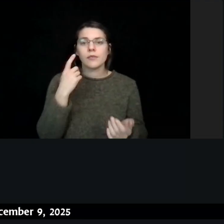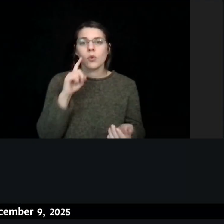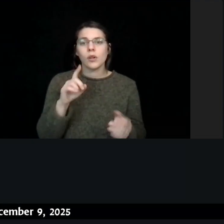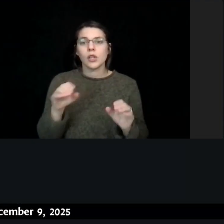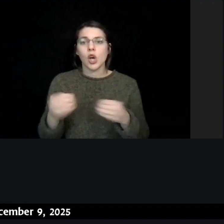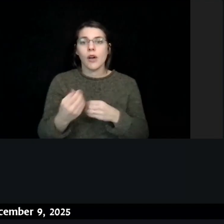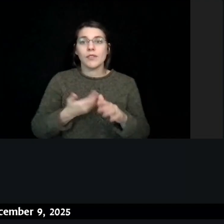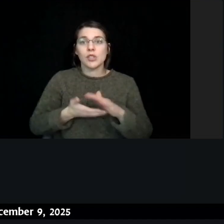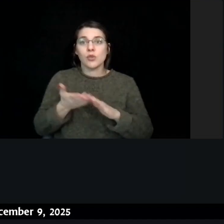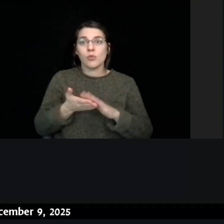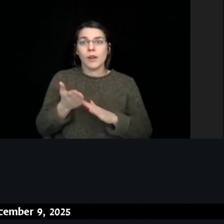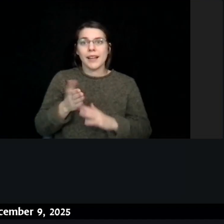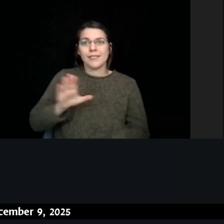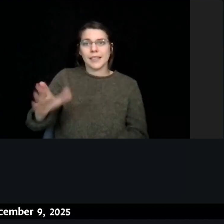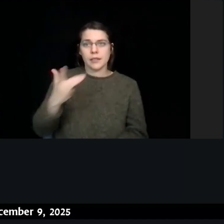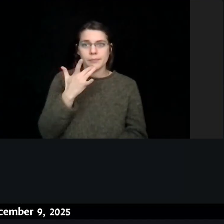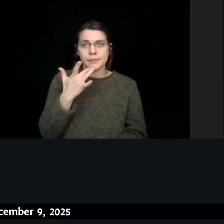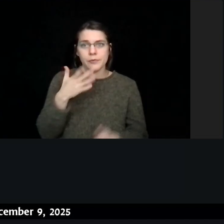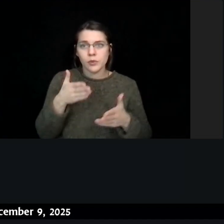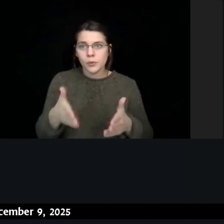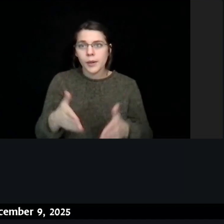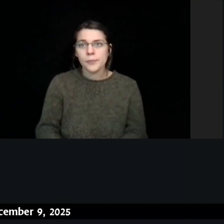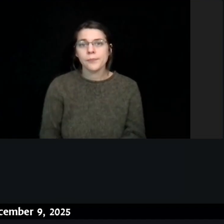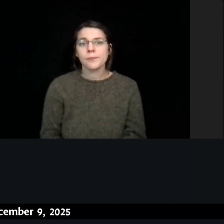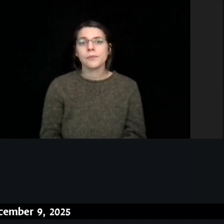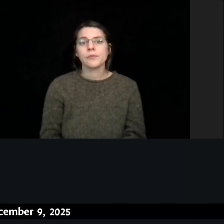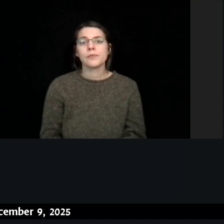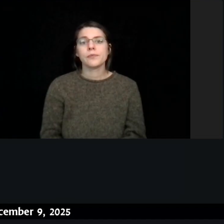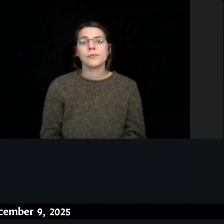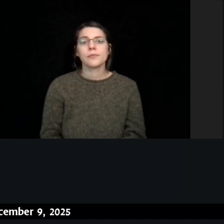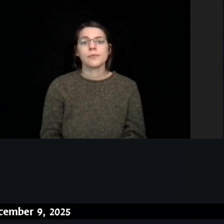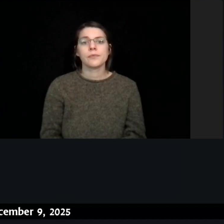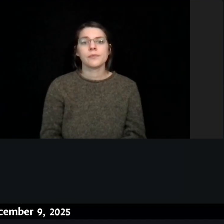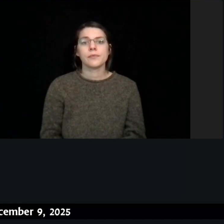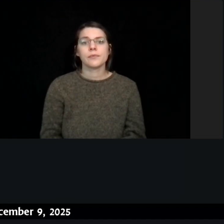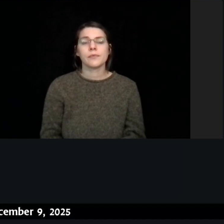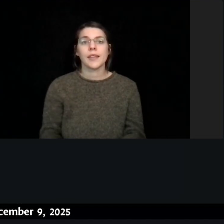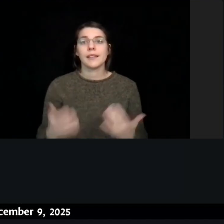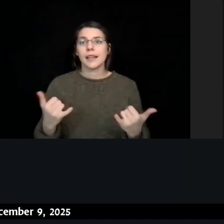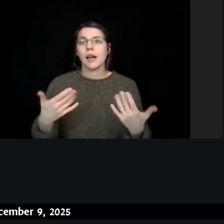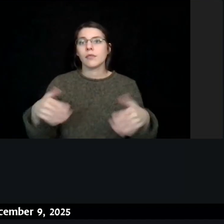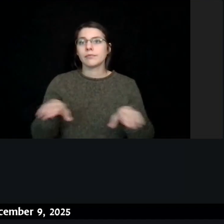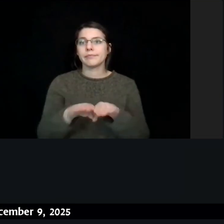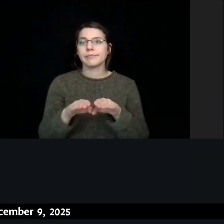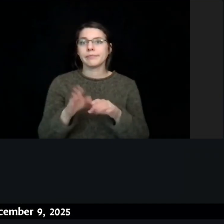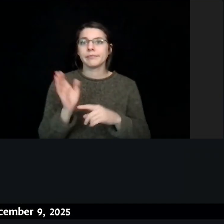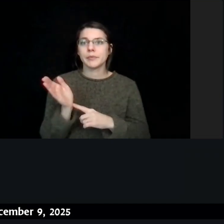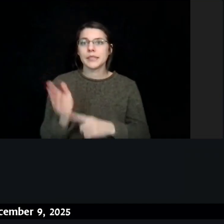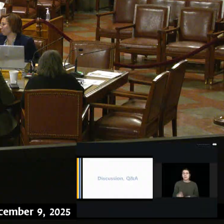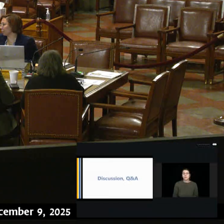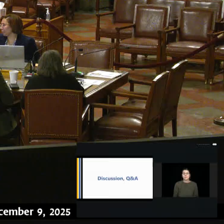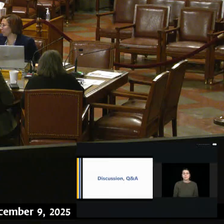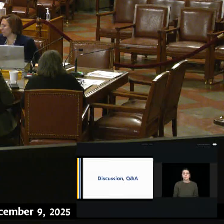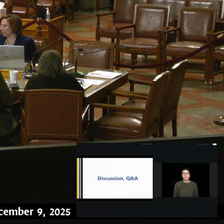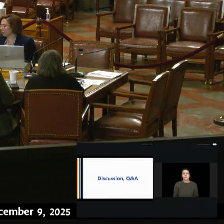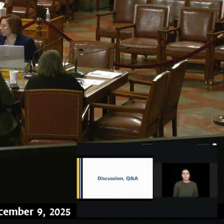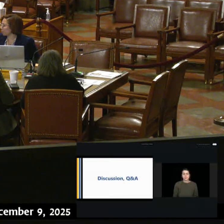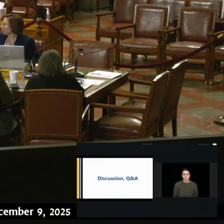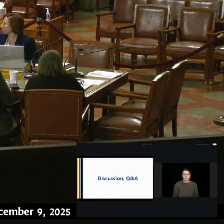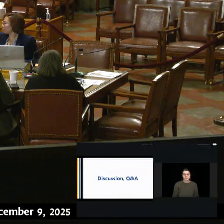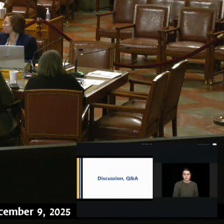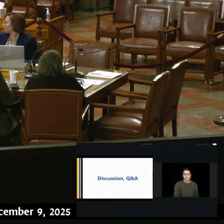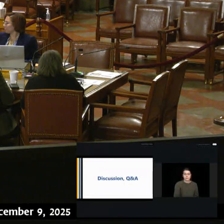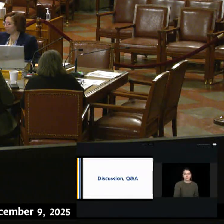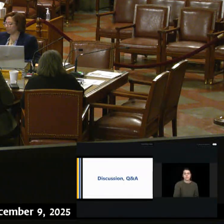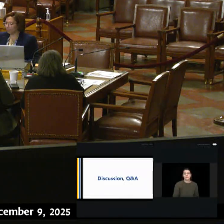like. So with that, I think we'll conclude our presentation and open it up for questions. Absolutely. Thank you.